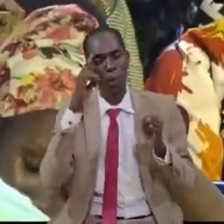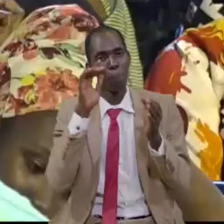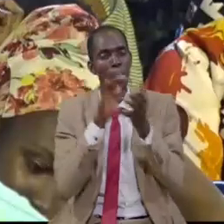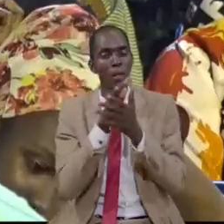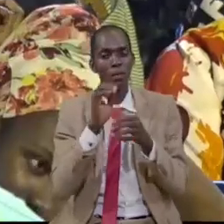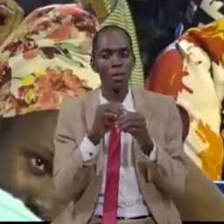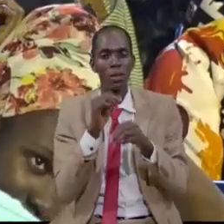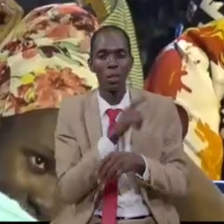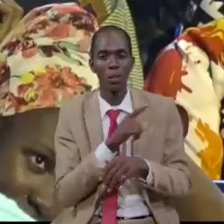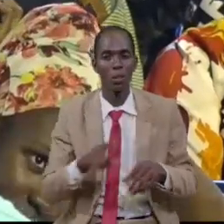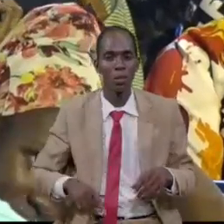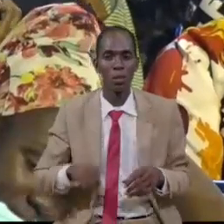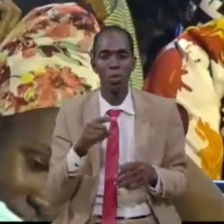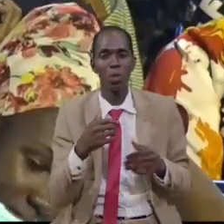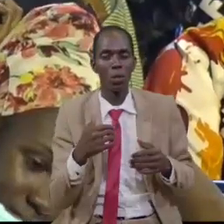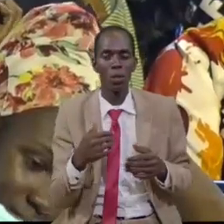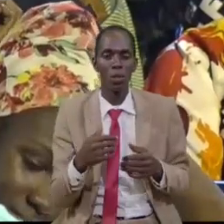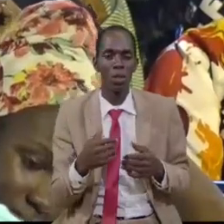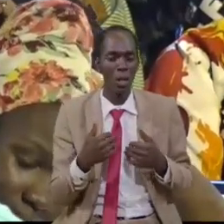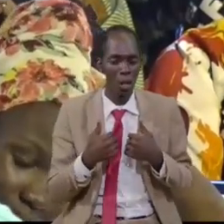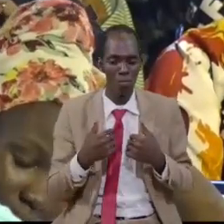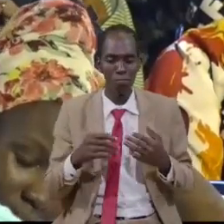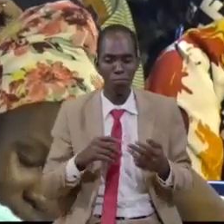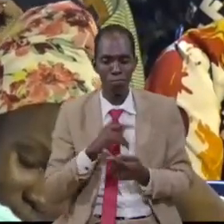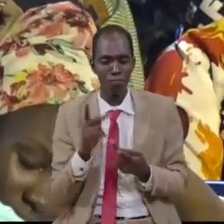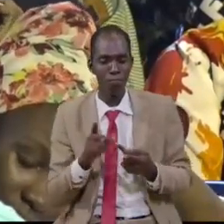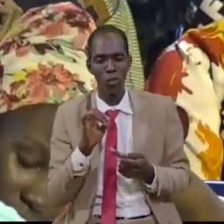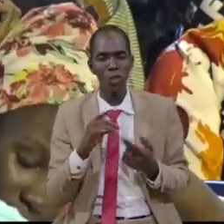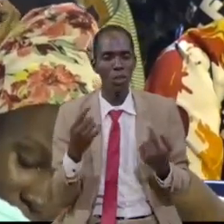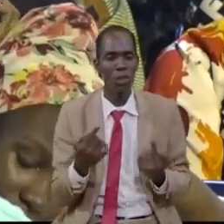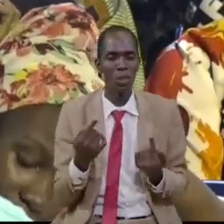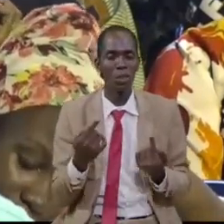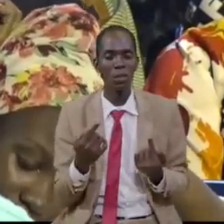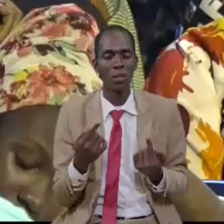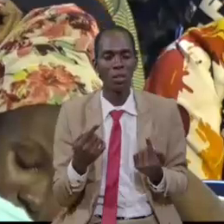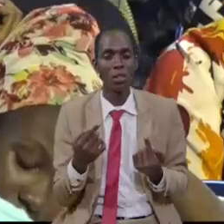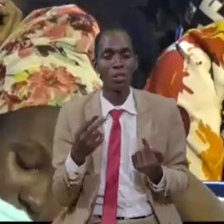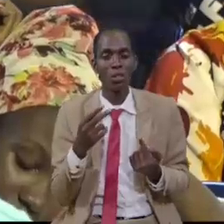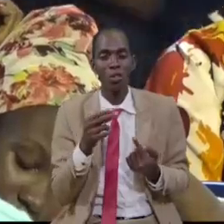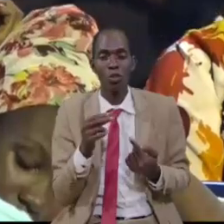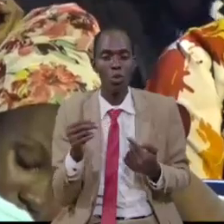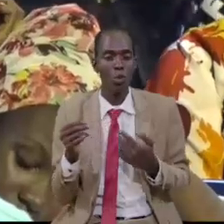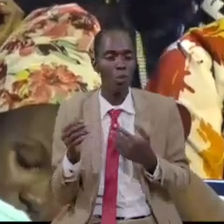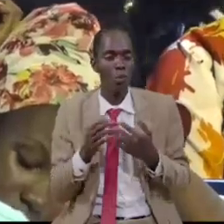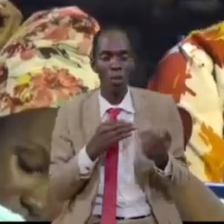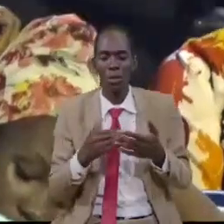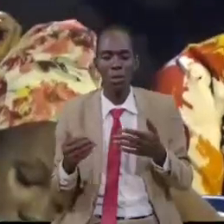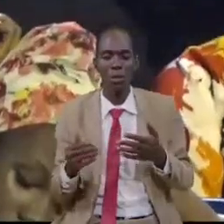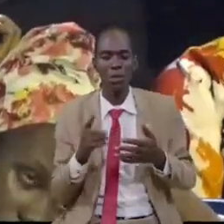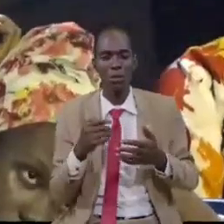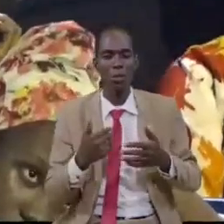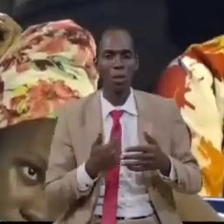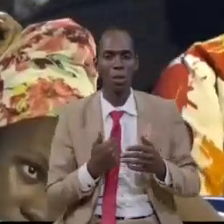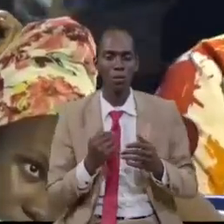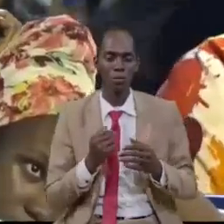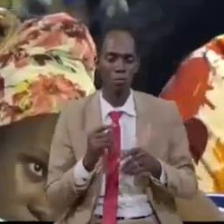your sins, as you have believed in Him, no matter what your past was, the Lord has